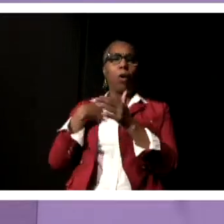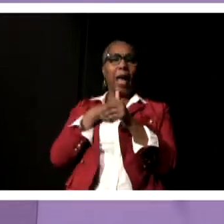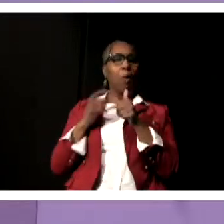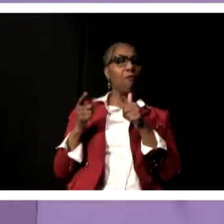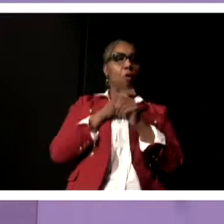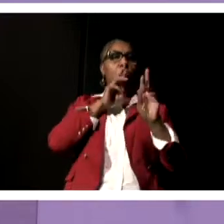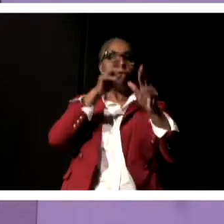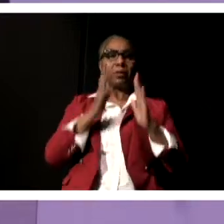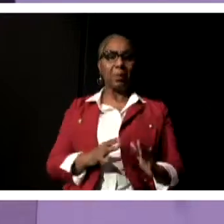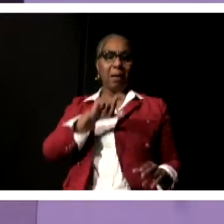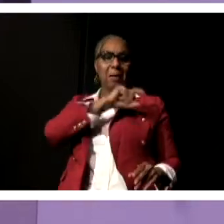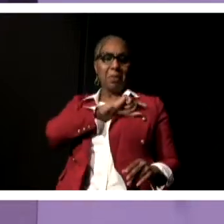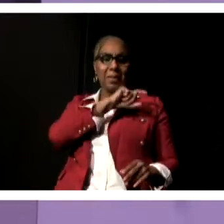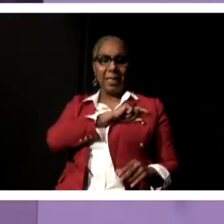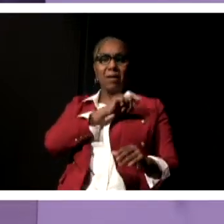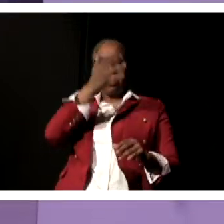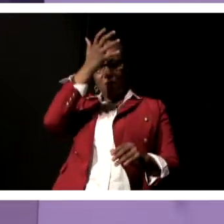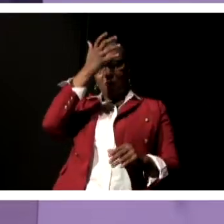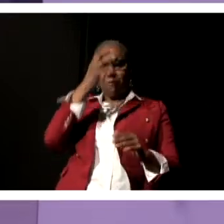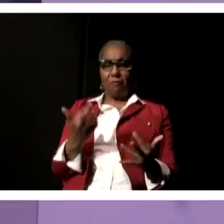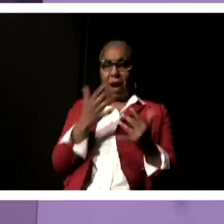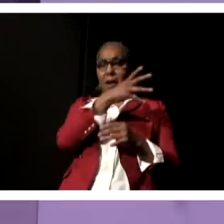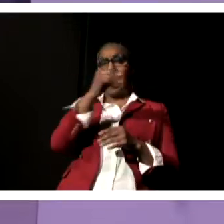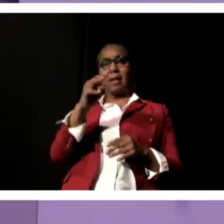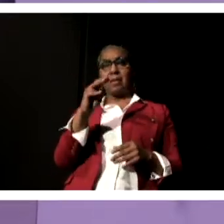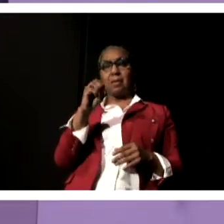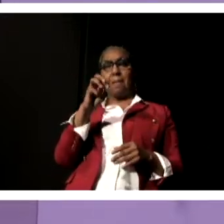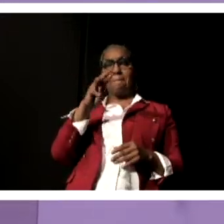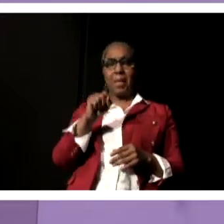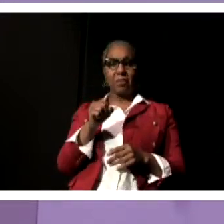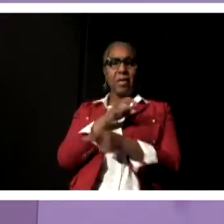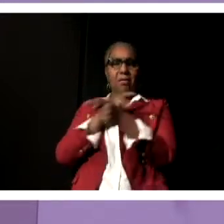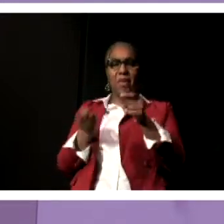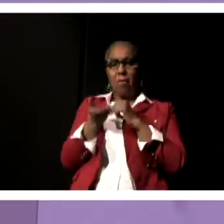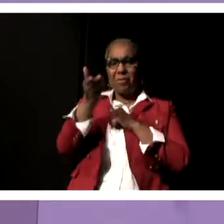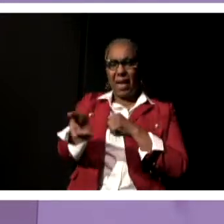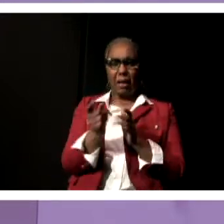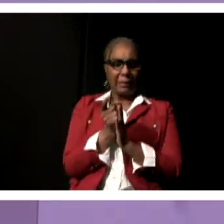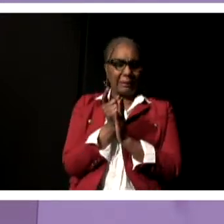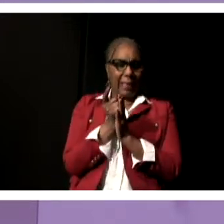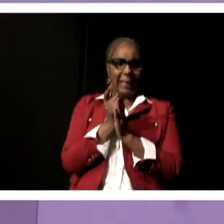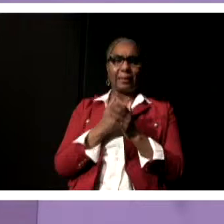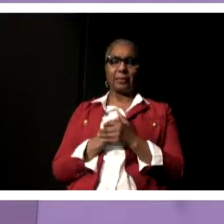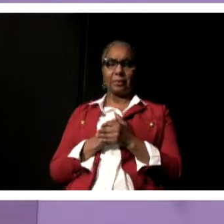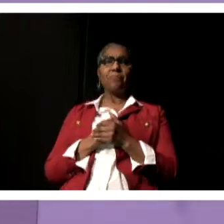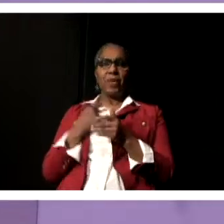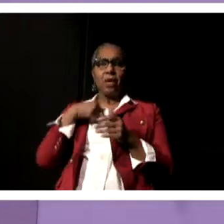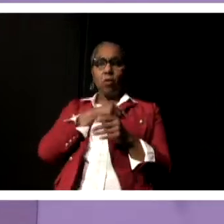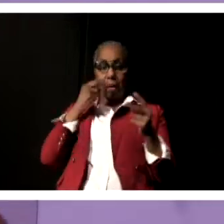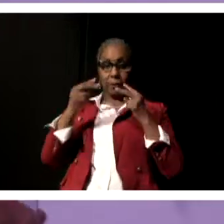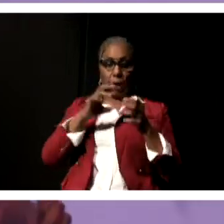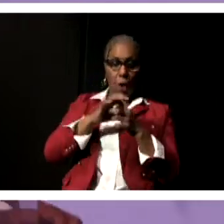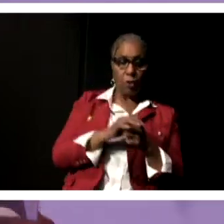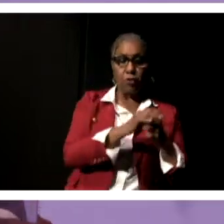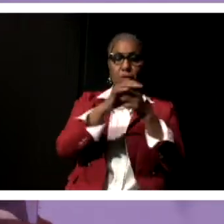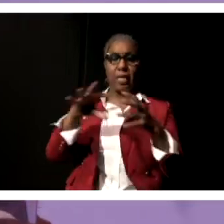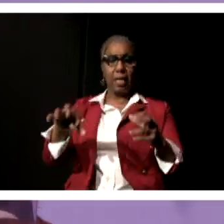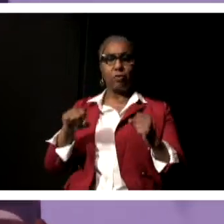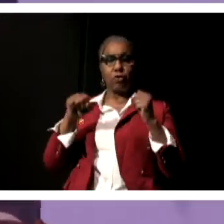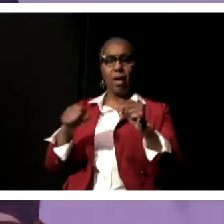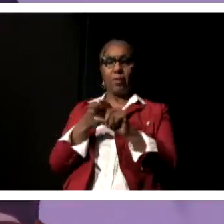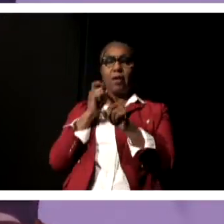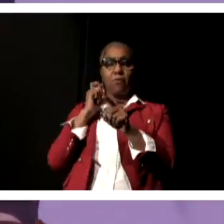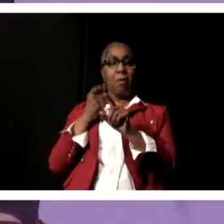responders, police, fire, and MEMS, who were on the scene within seconds. We saw unity and strength from